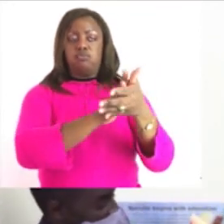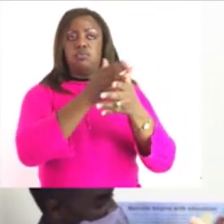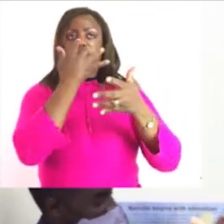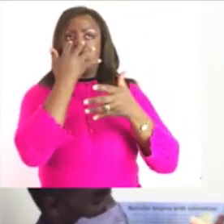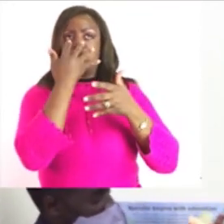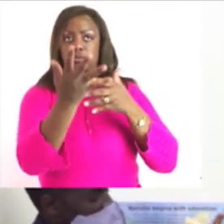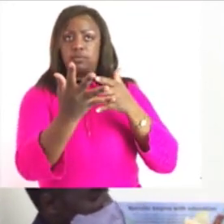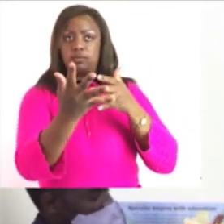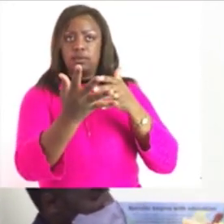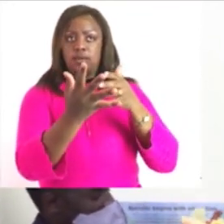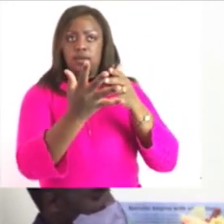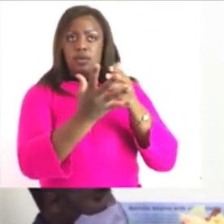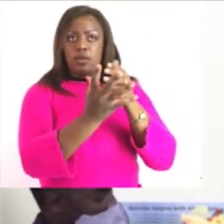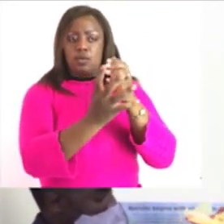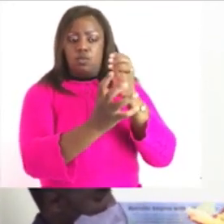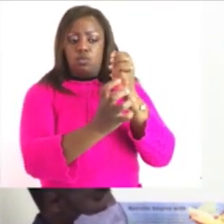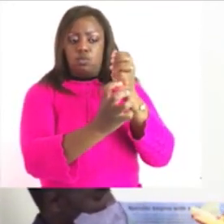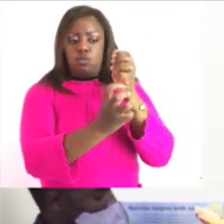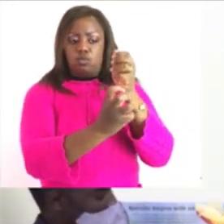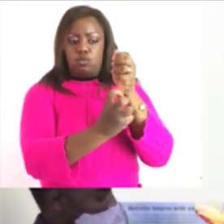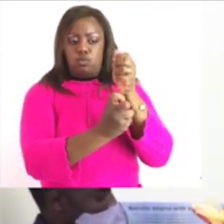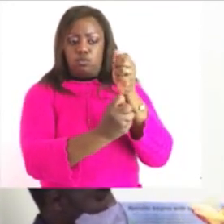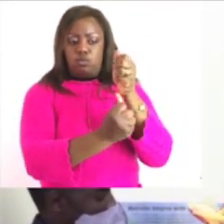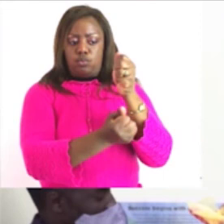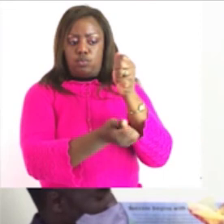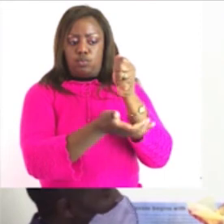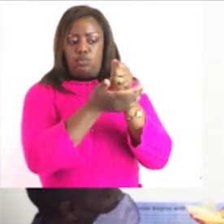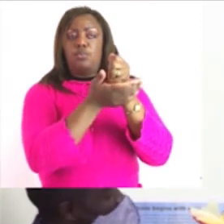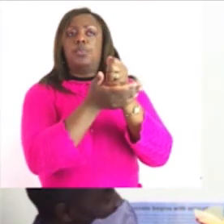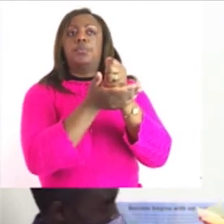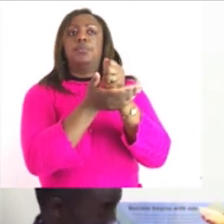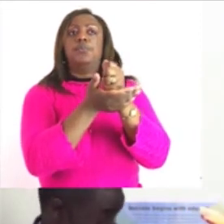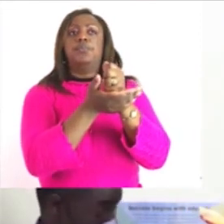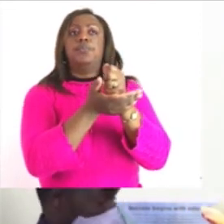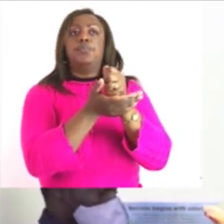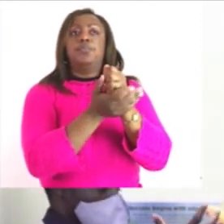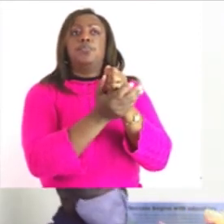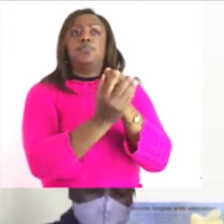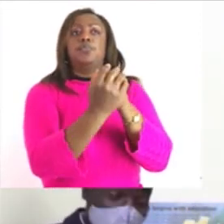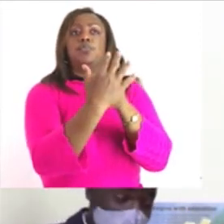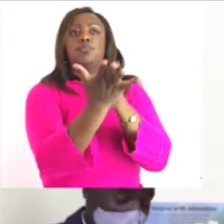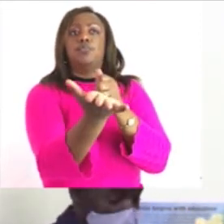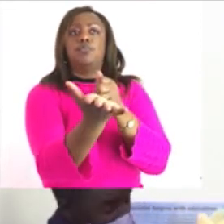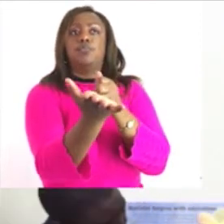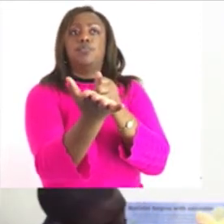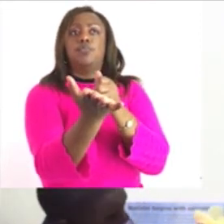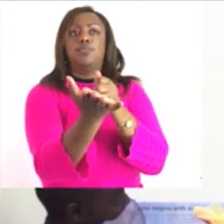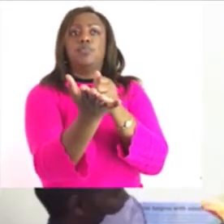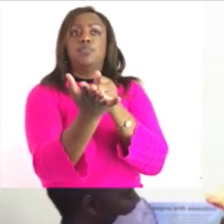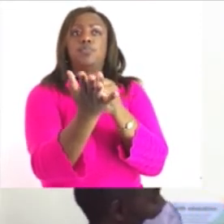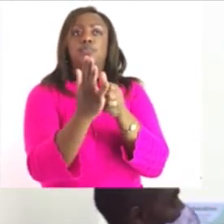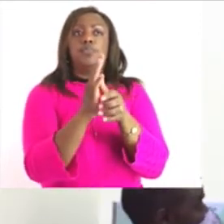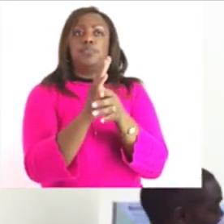now forces the air outside the lungs. Looking at the differences when I breathe